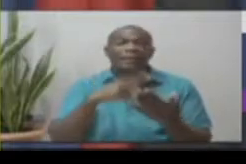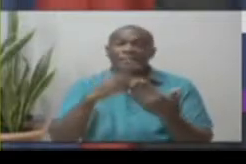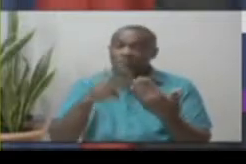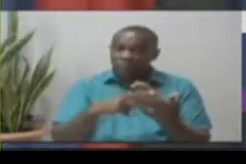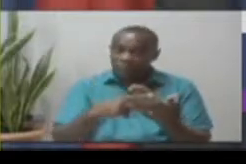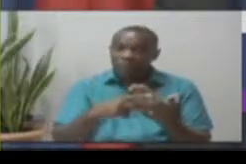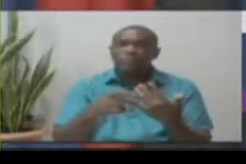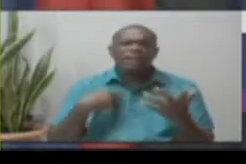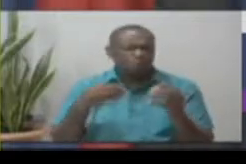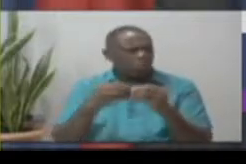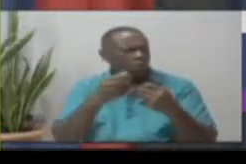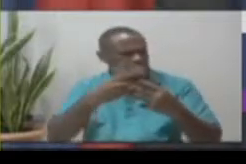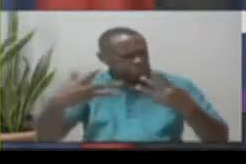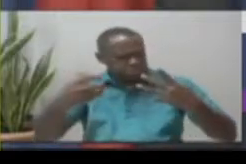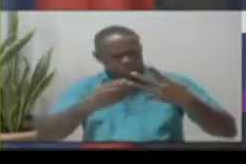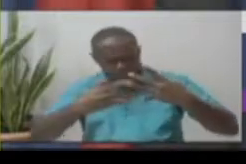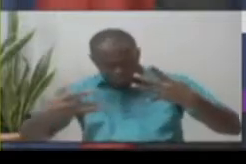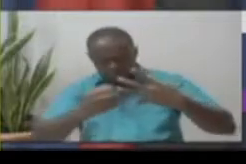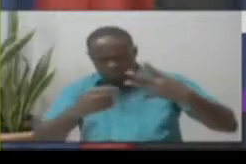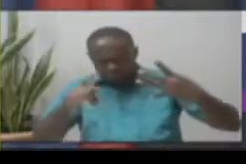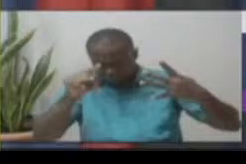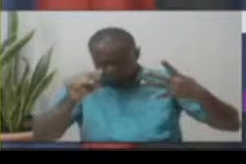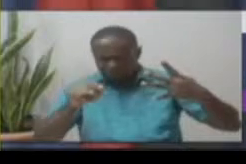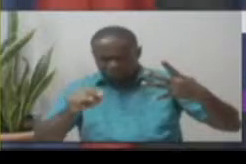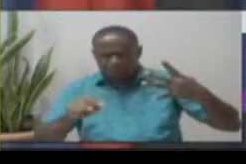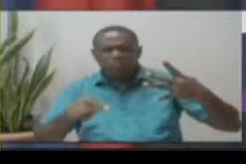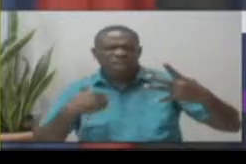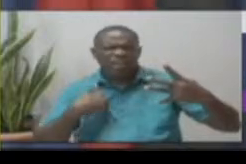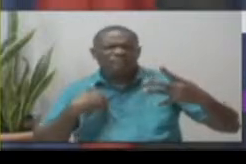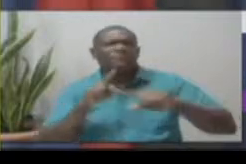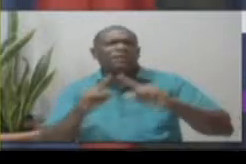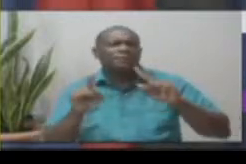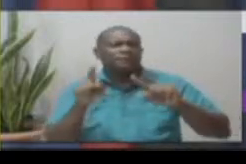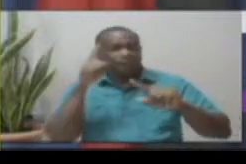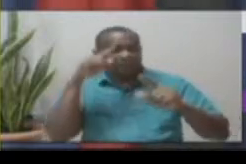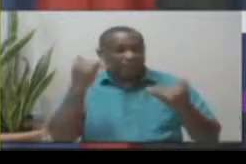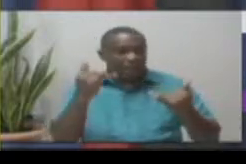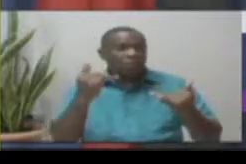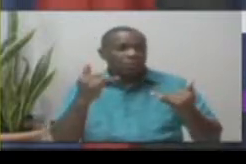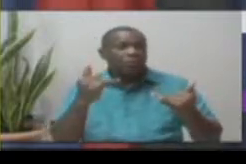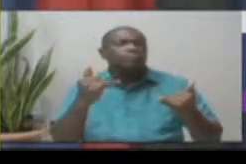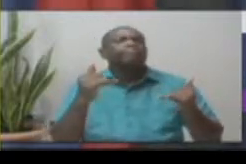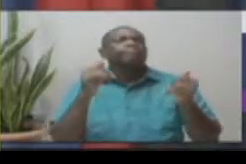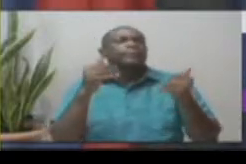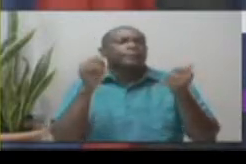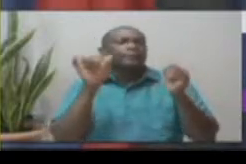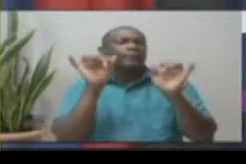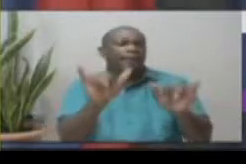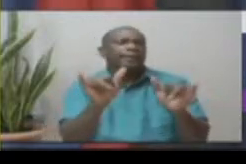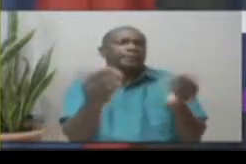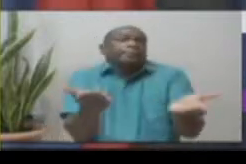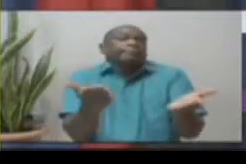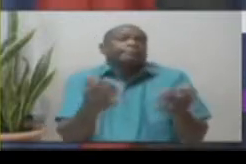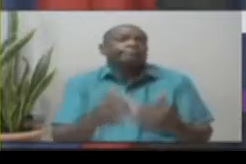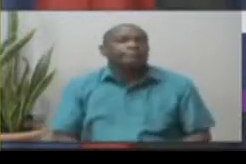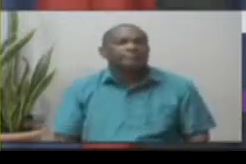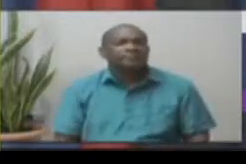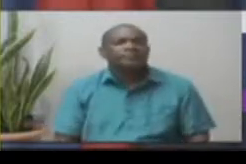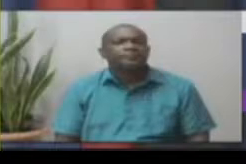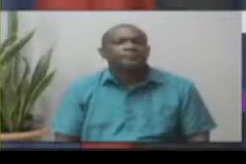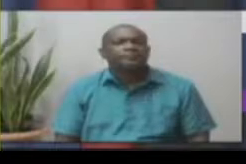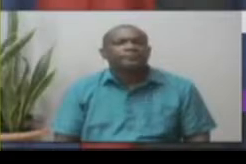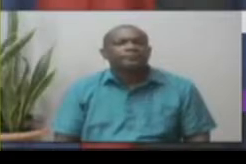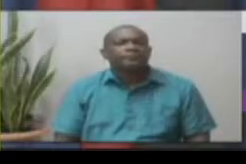program, but for now, that is where we're at. We expect that those persons who are